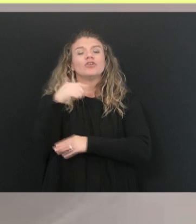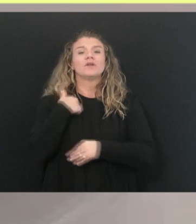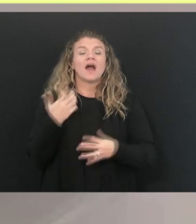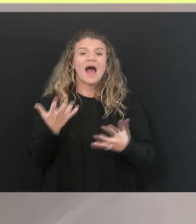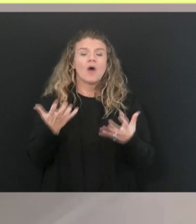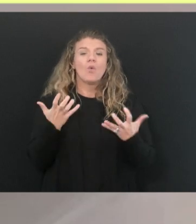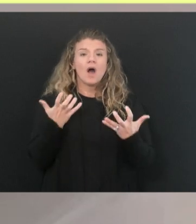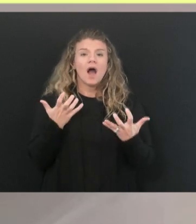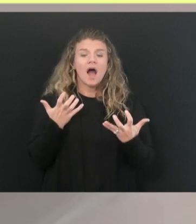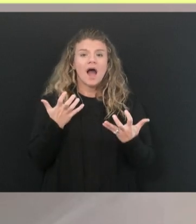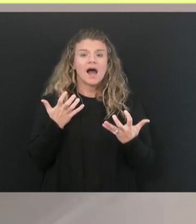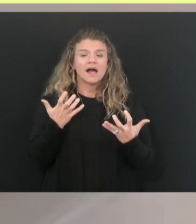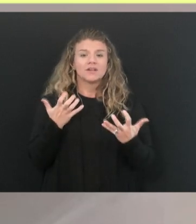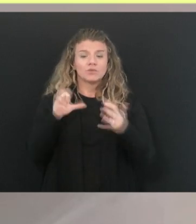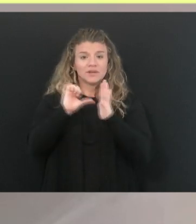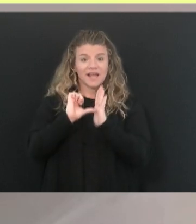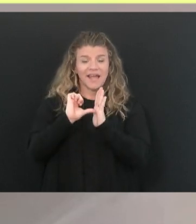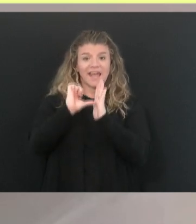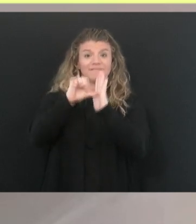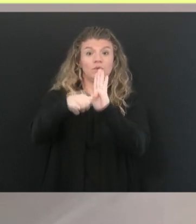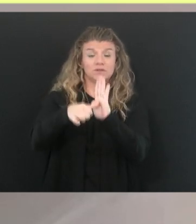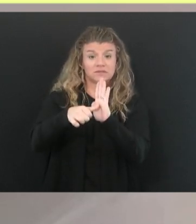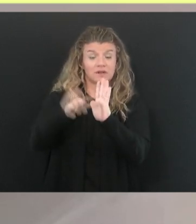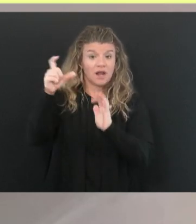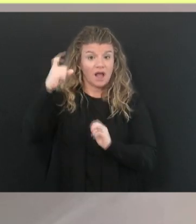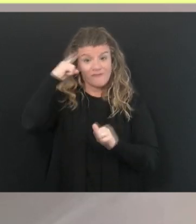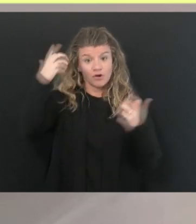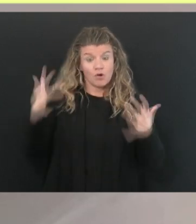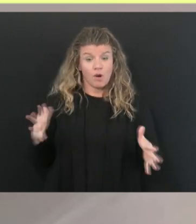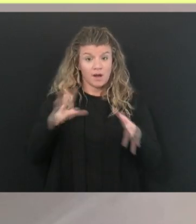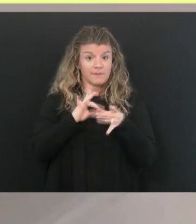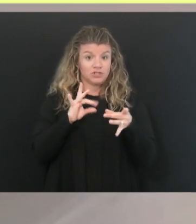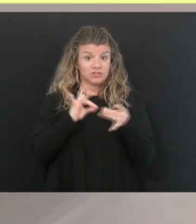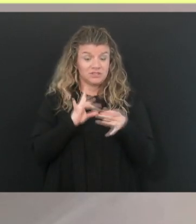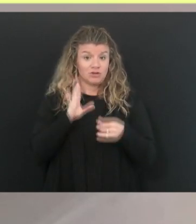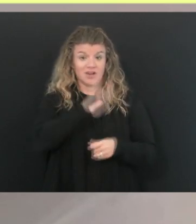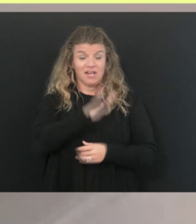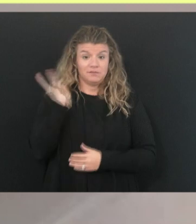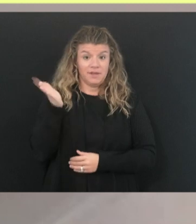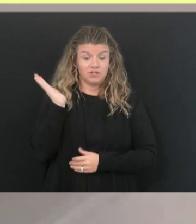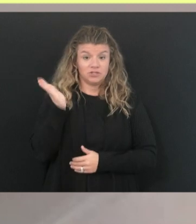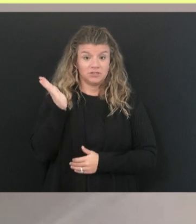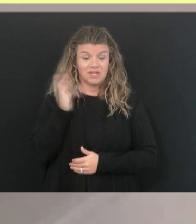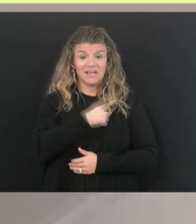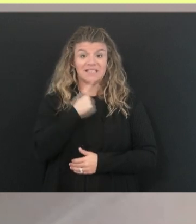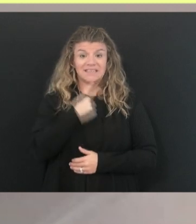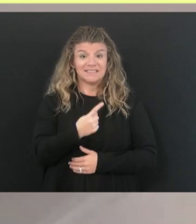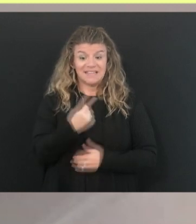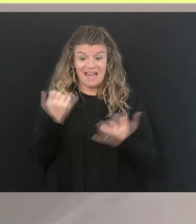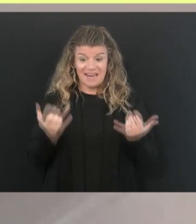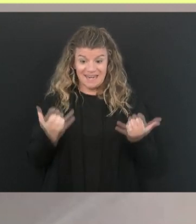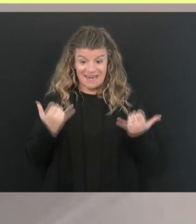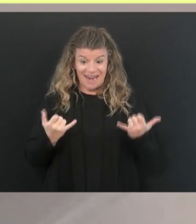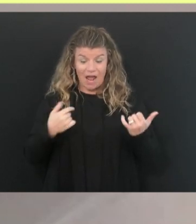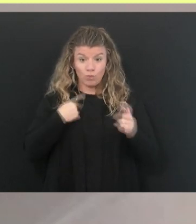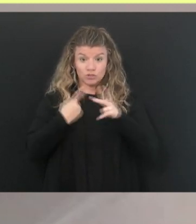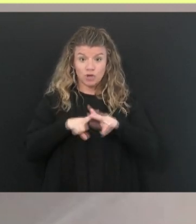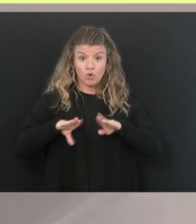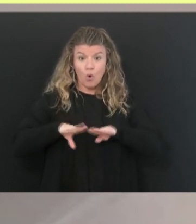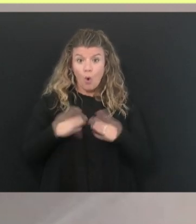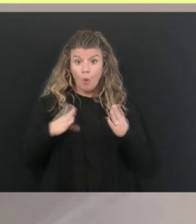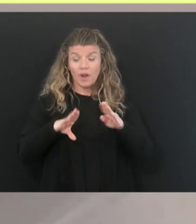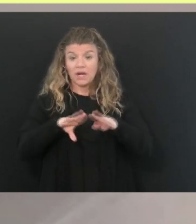to reinforce what the governor said to begin with, which is that as we open back up again, we